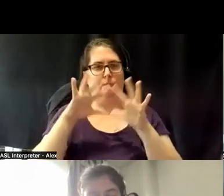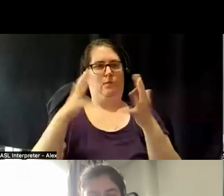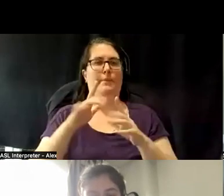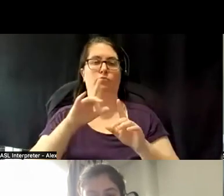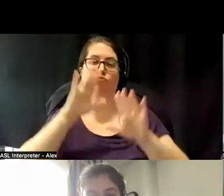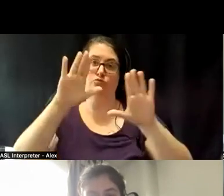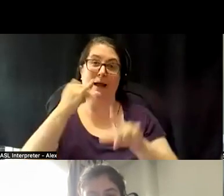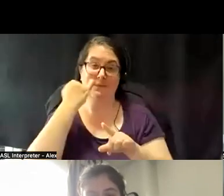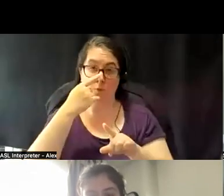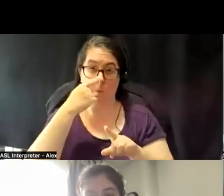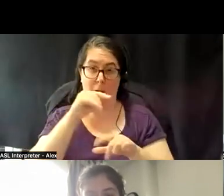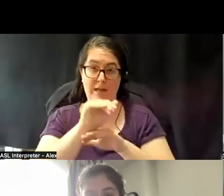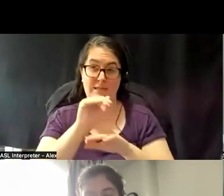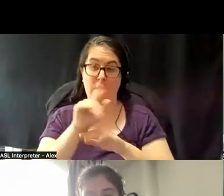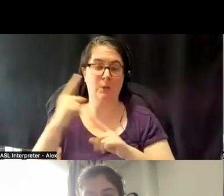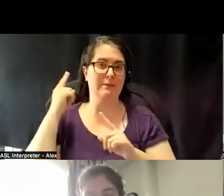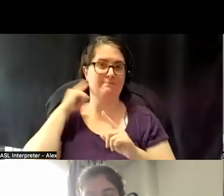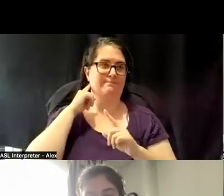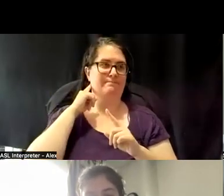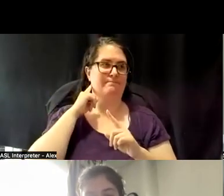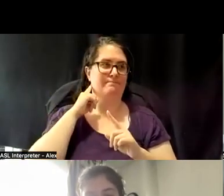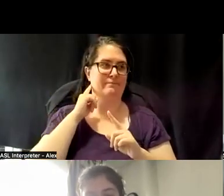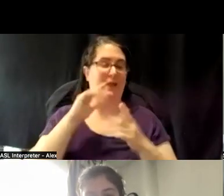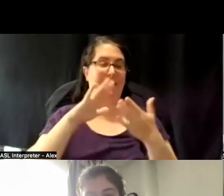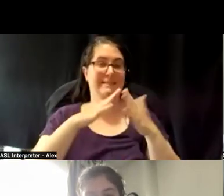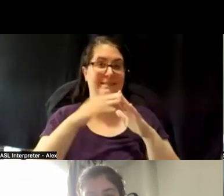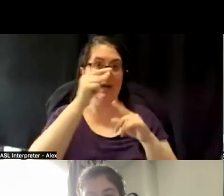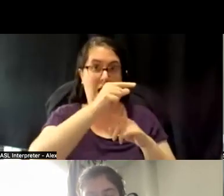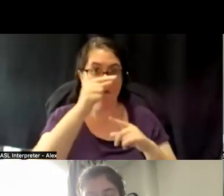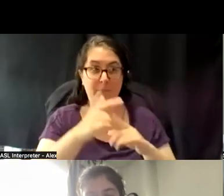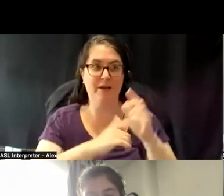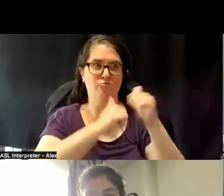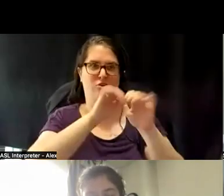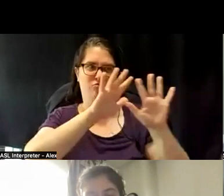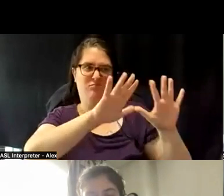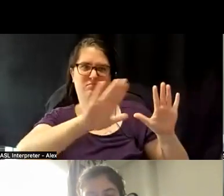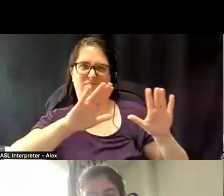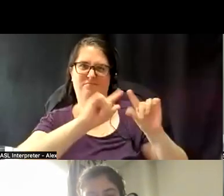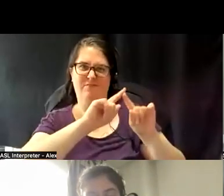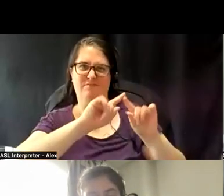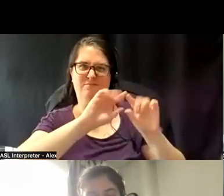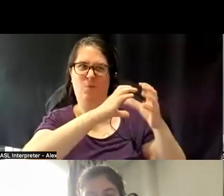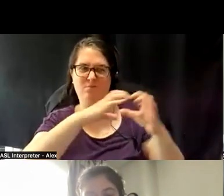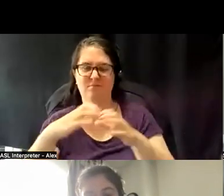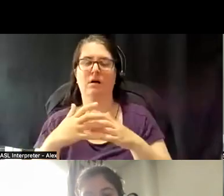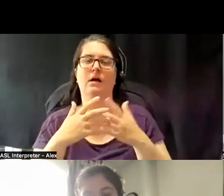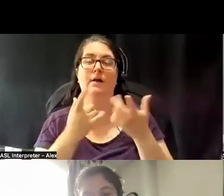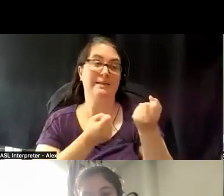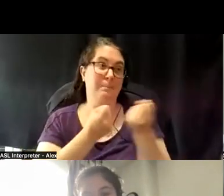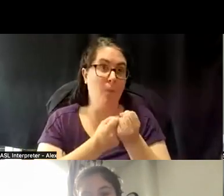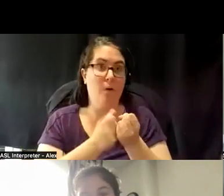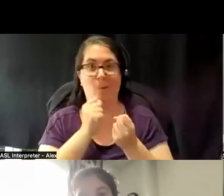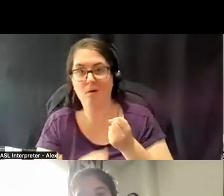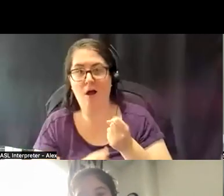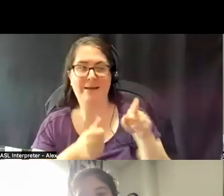answering questions today that you can consider what role city government and structures like it have, whether that's support or simply getting out of